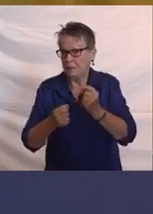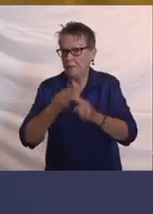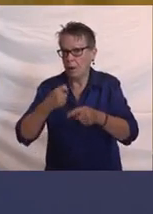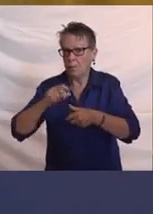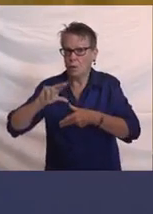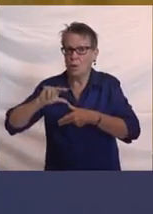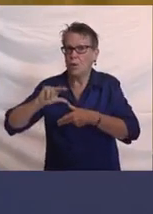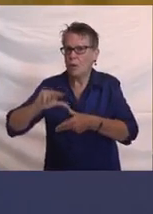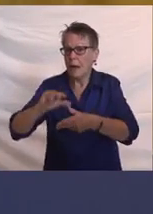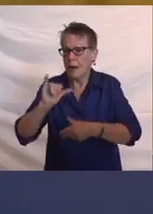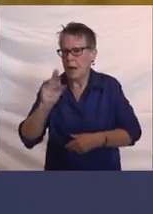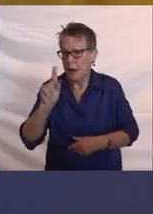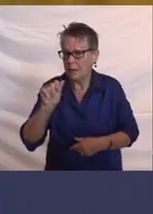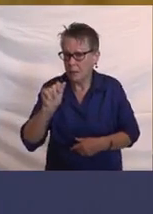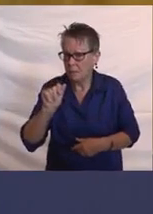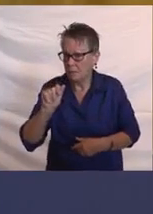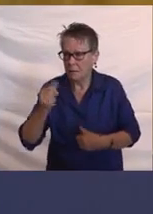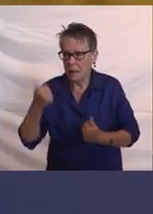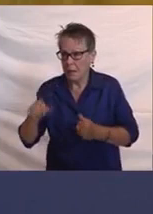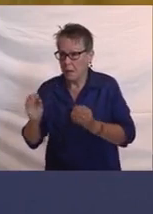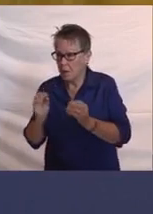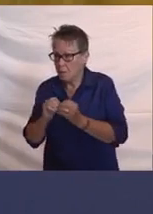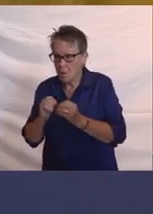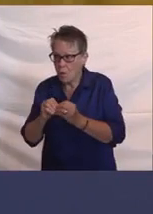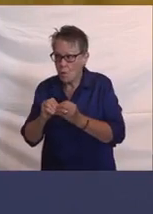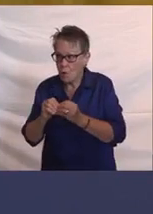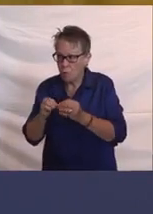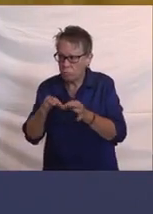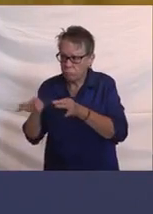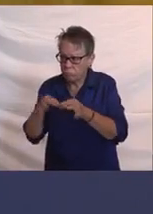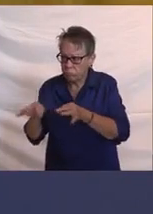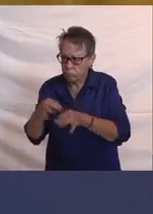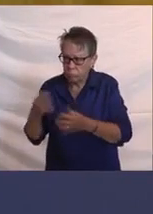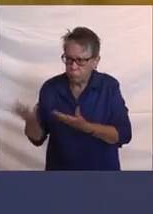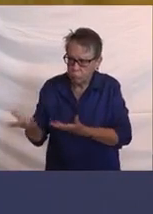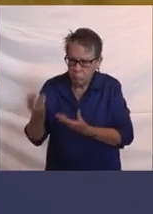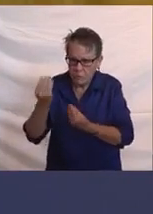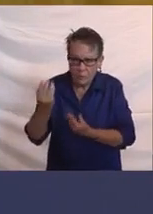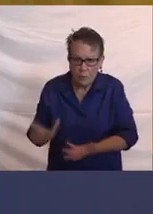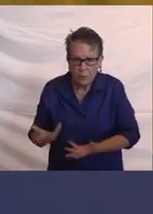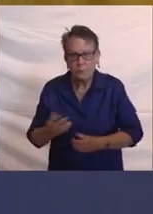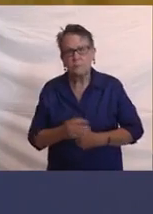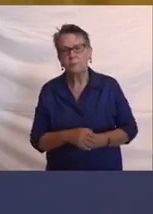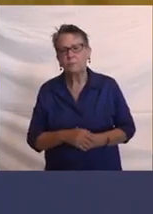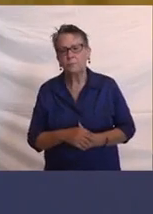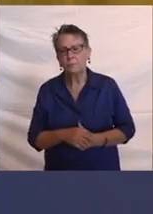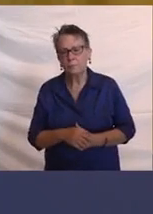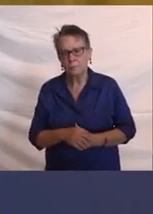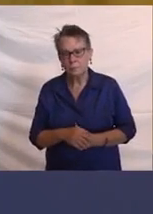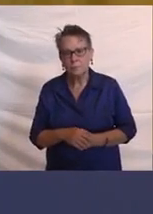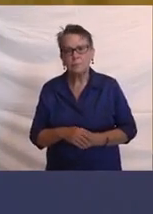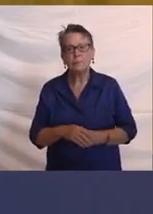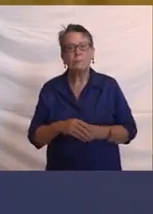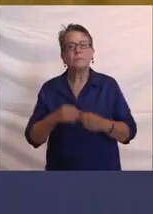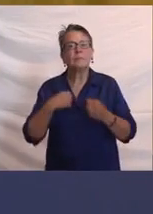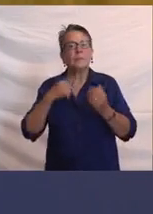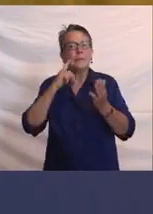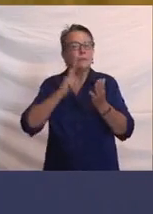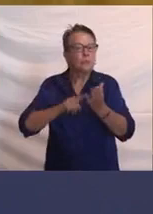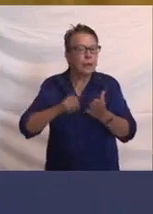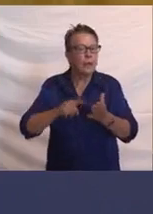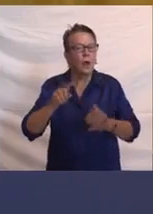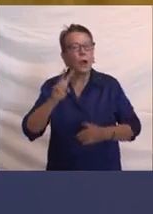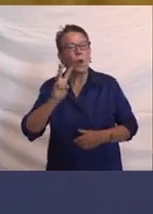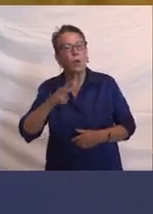color on places where folks can go other than that disasterassistance.gov website, but any other color on FEMA or